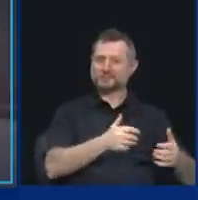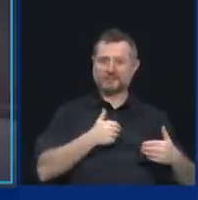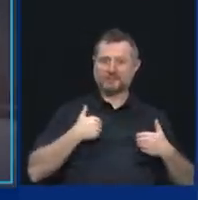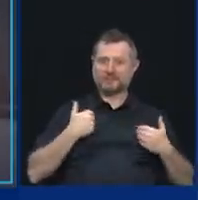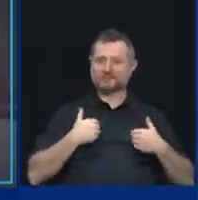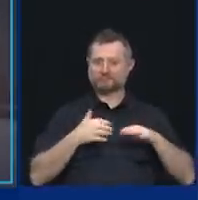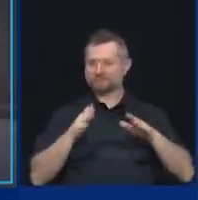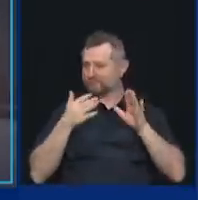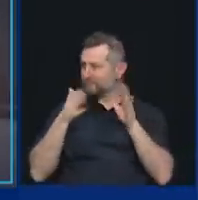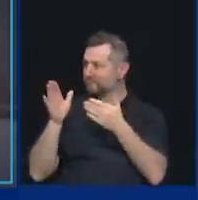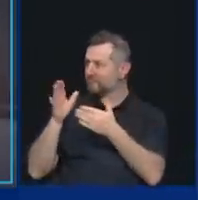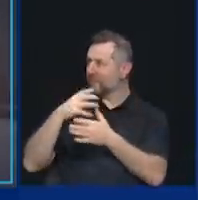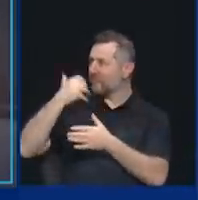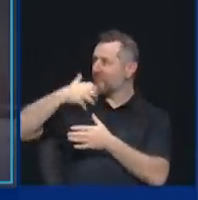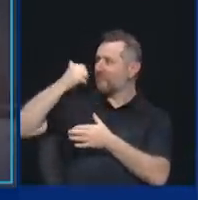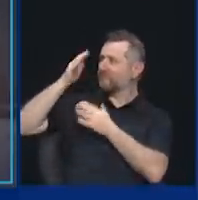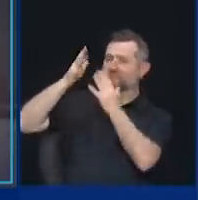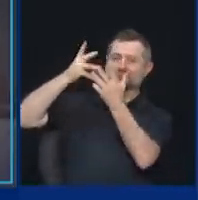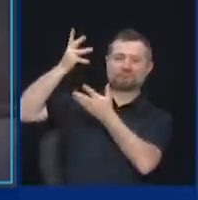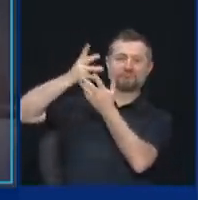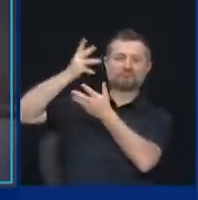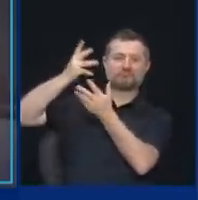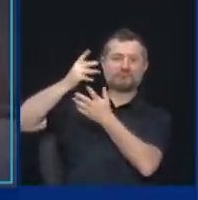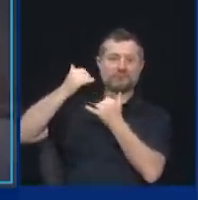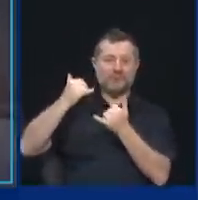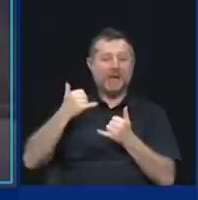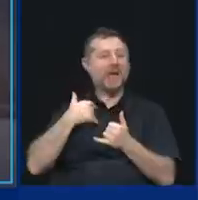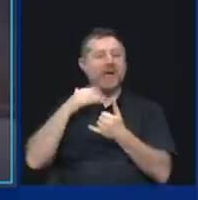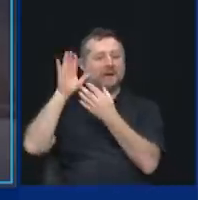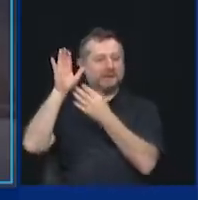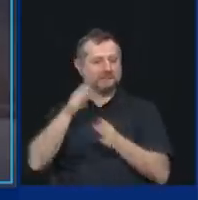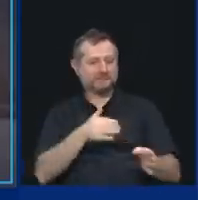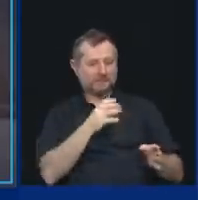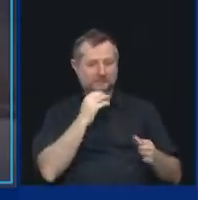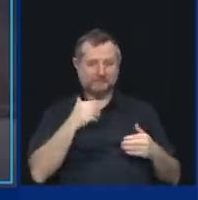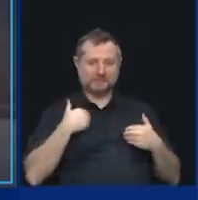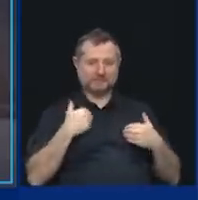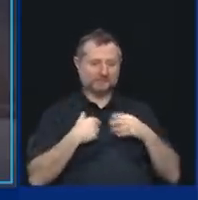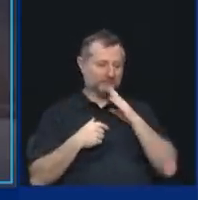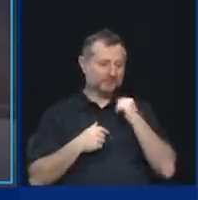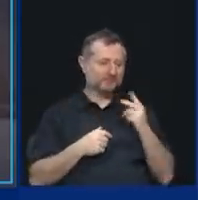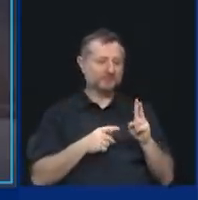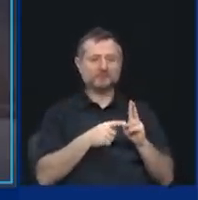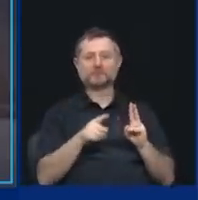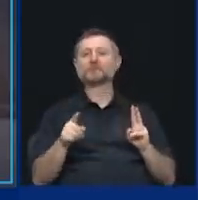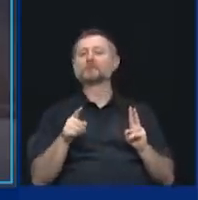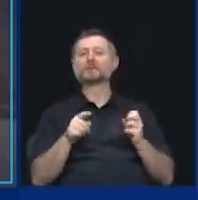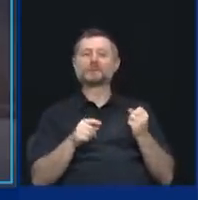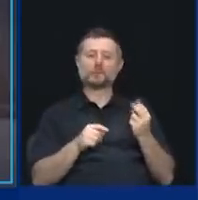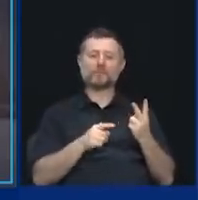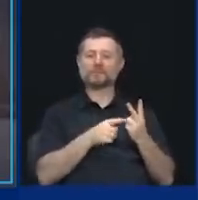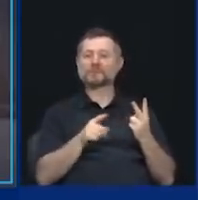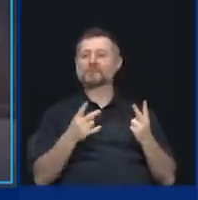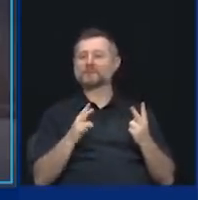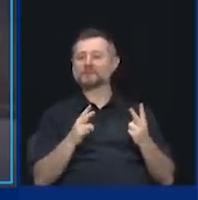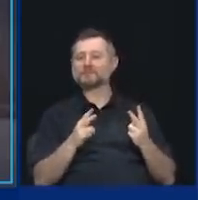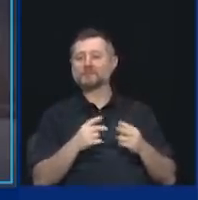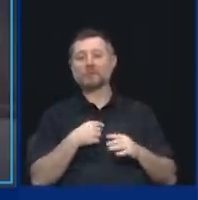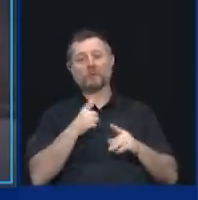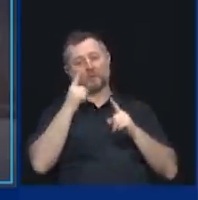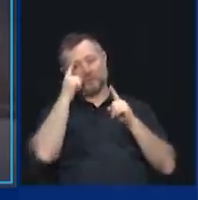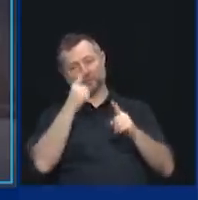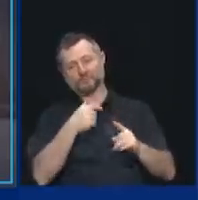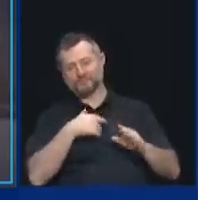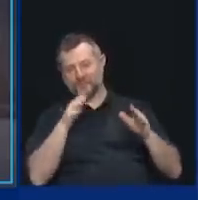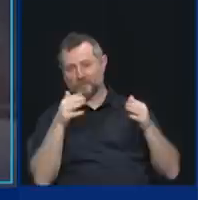people. So we're trying to get it up in the 12 to 17 group. But focus on the places that have low